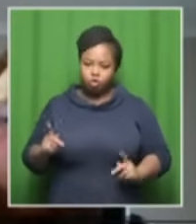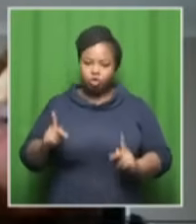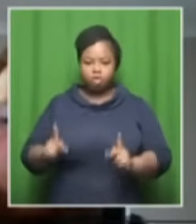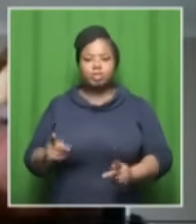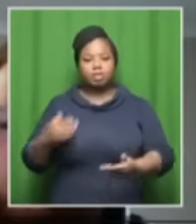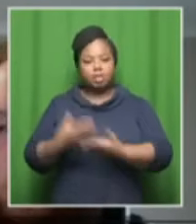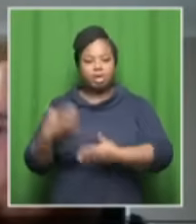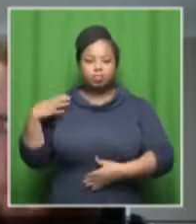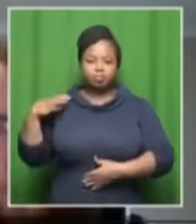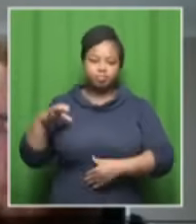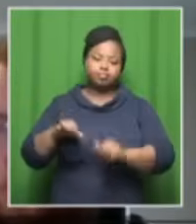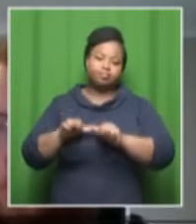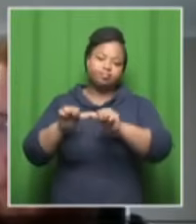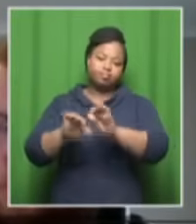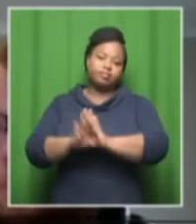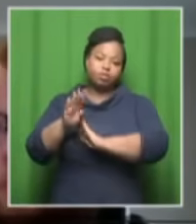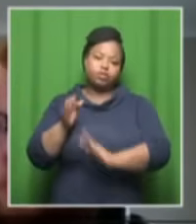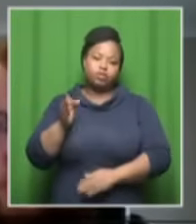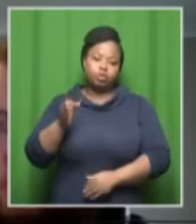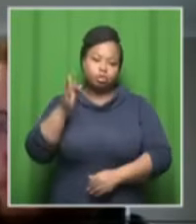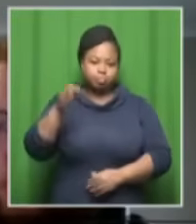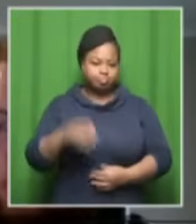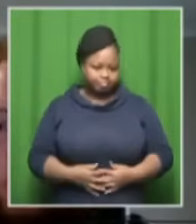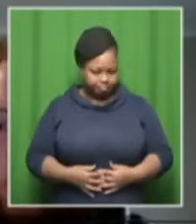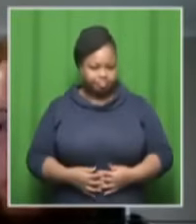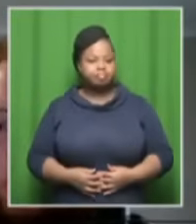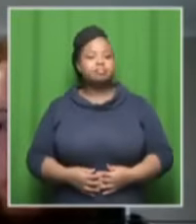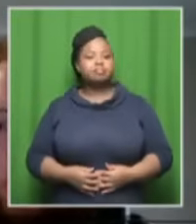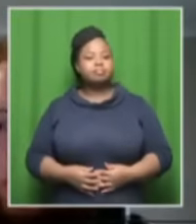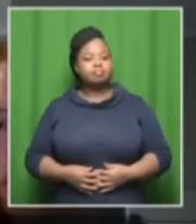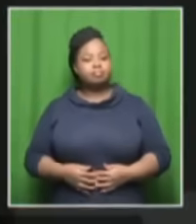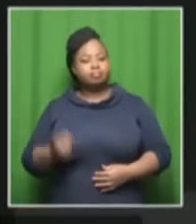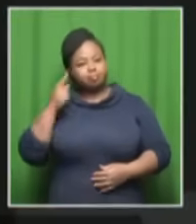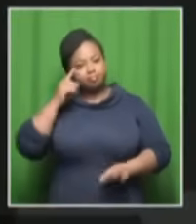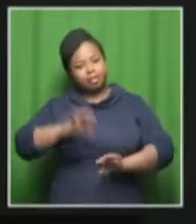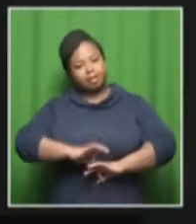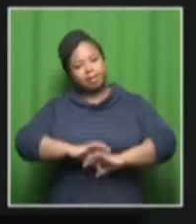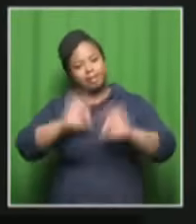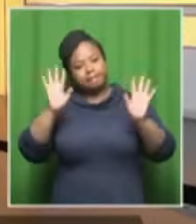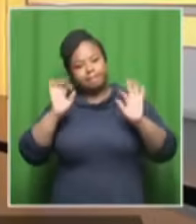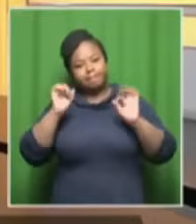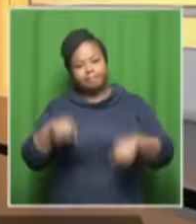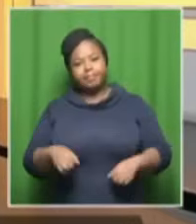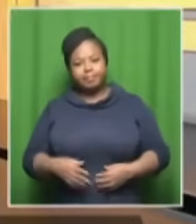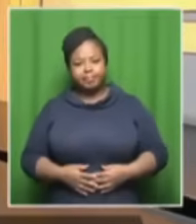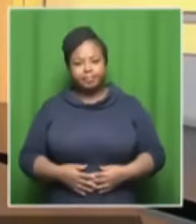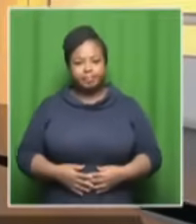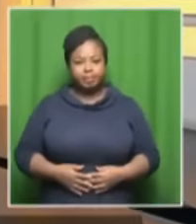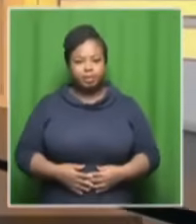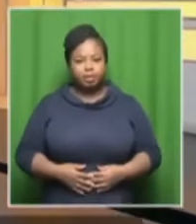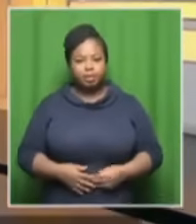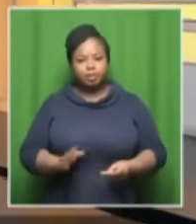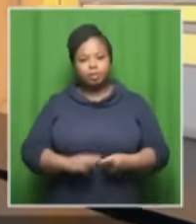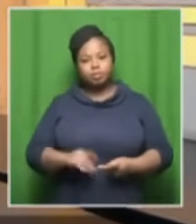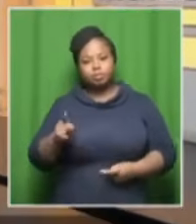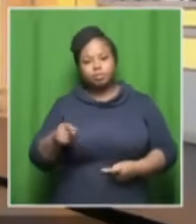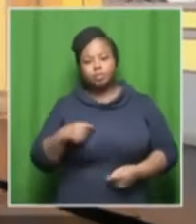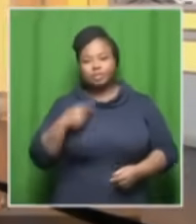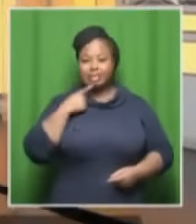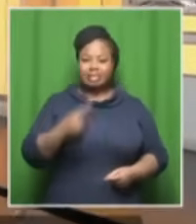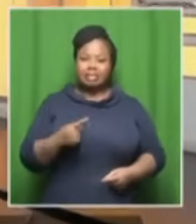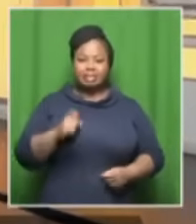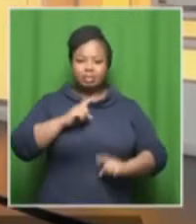and build the future better, if that makes sense. It makes all the sense in the world. It really does. As I said,